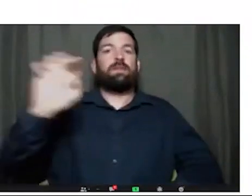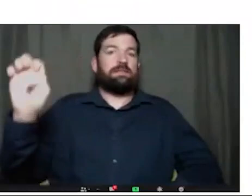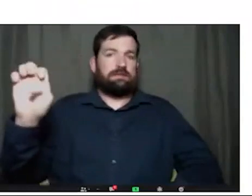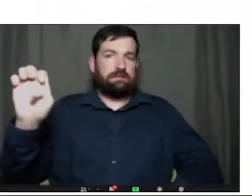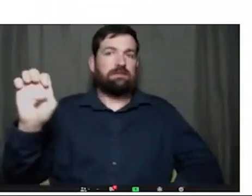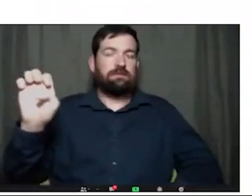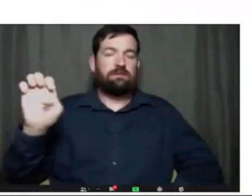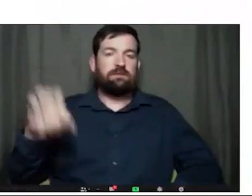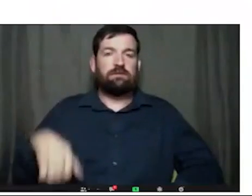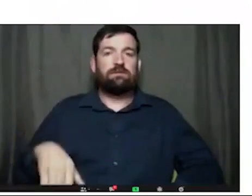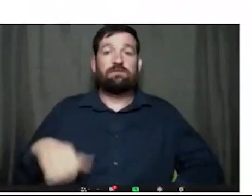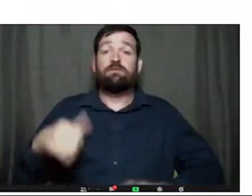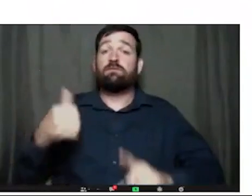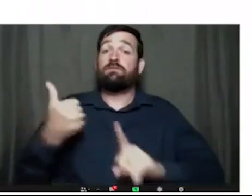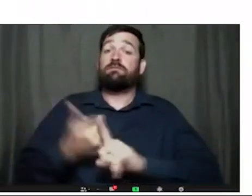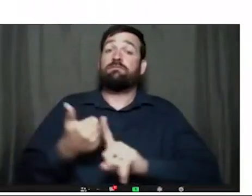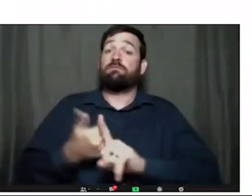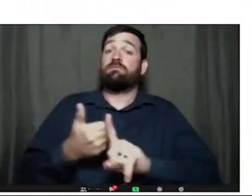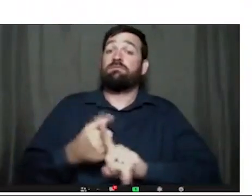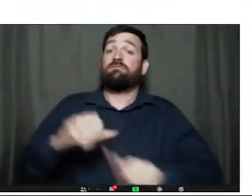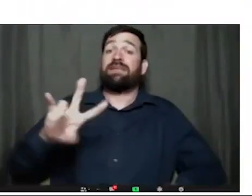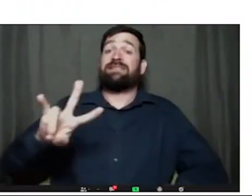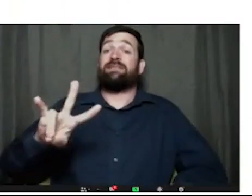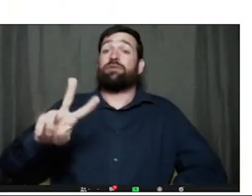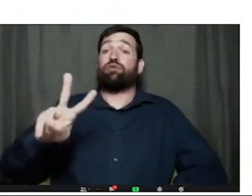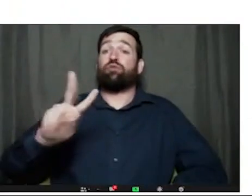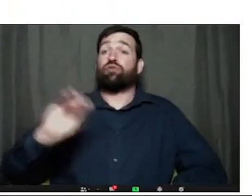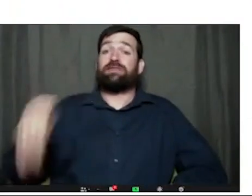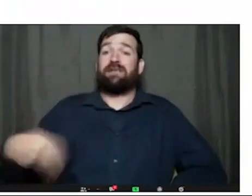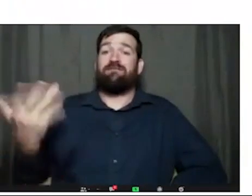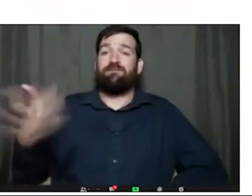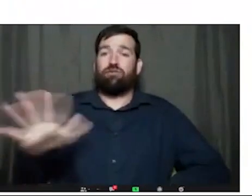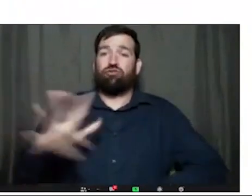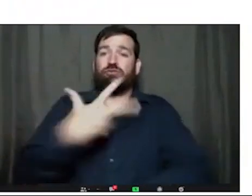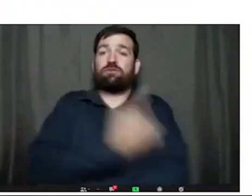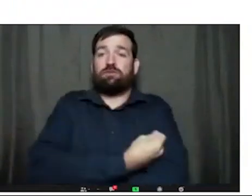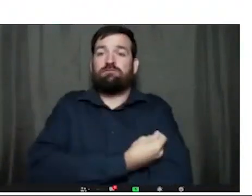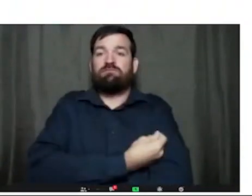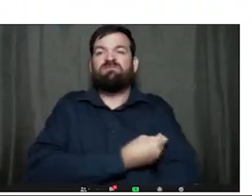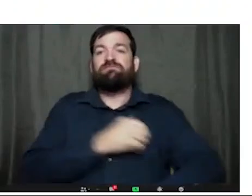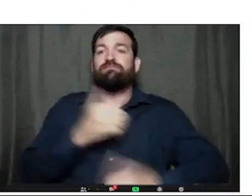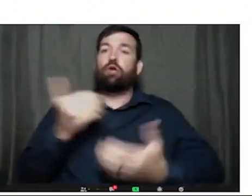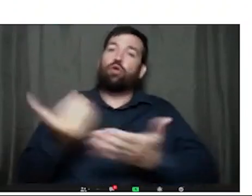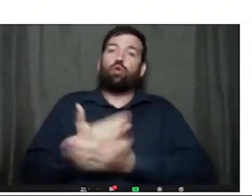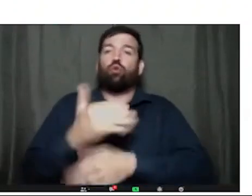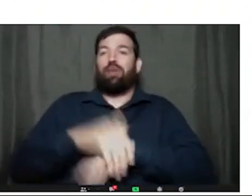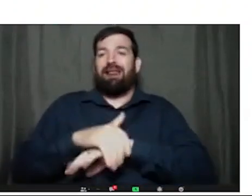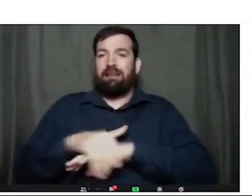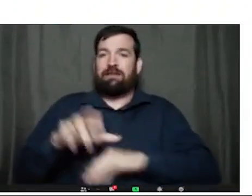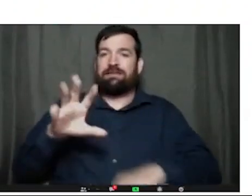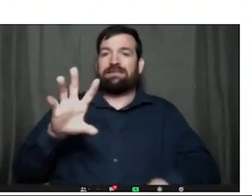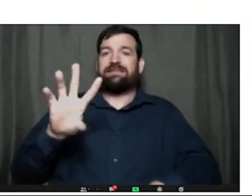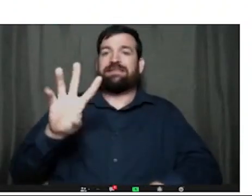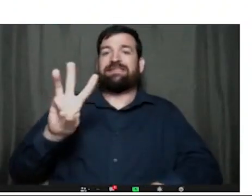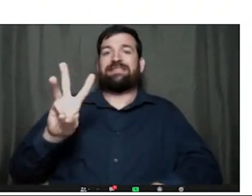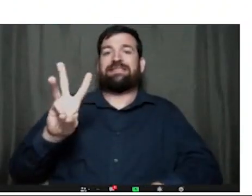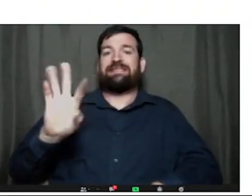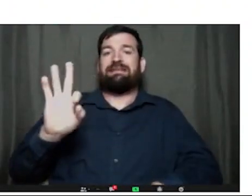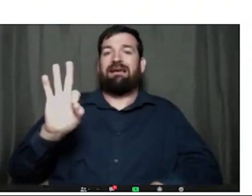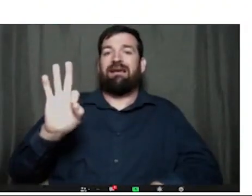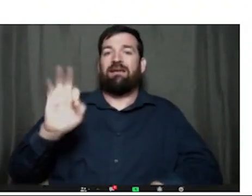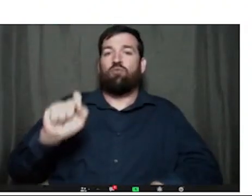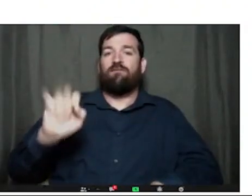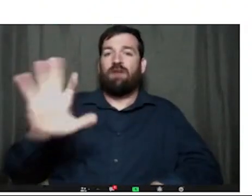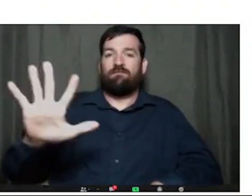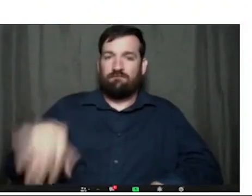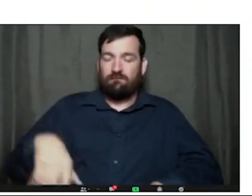their vaccination rate is 72%, and New England is right there with them at 69.5%. If you look at where we are